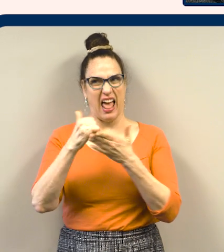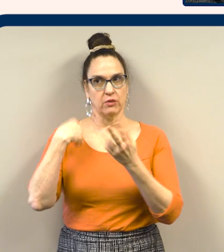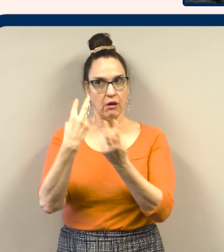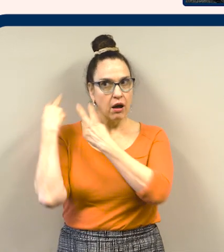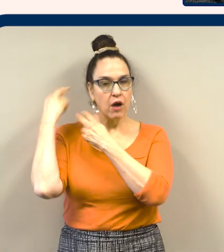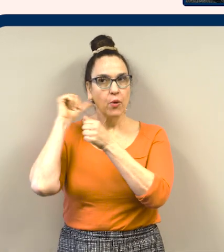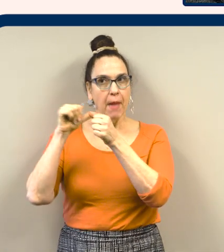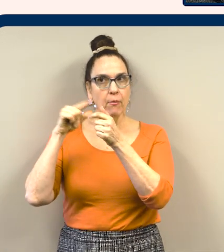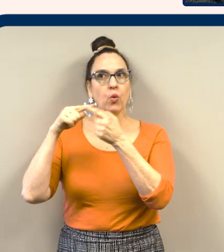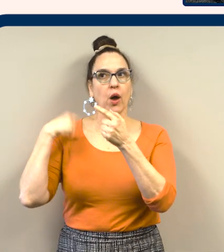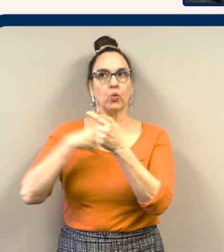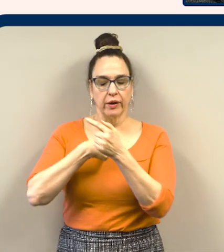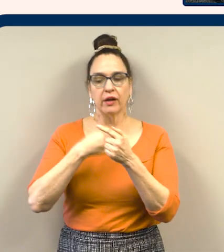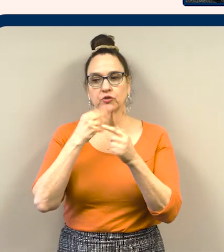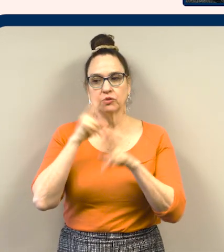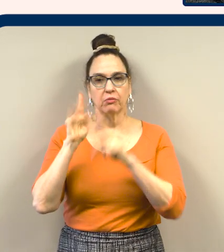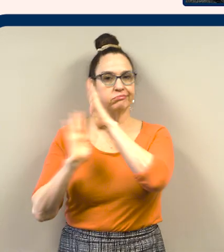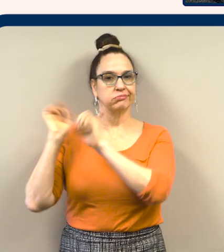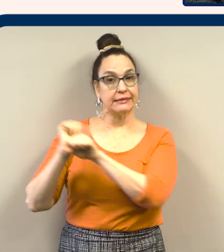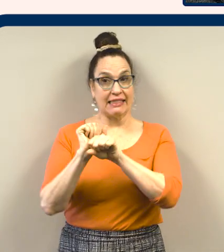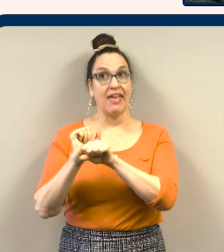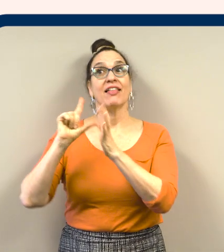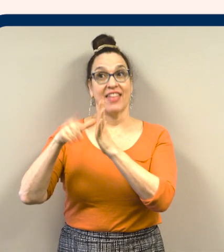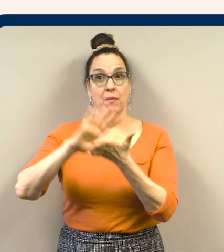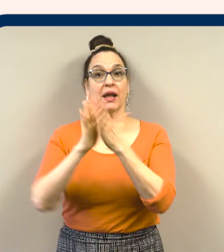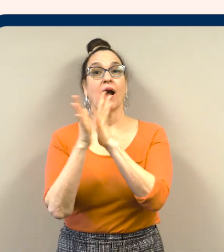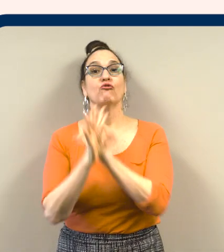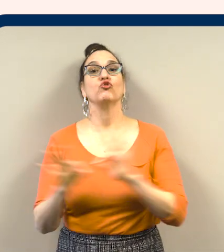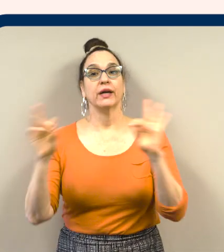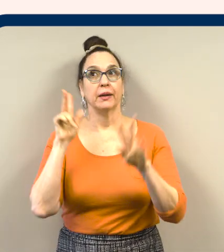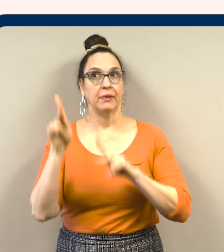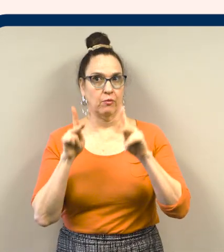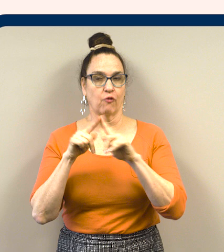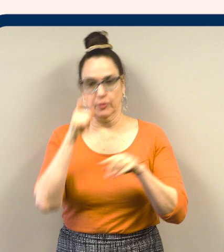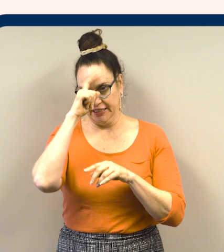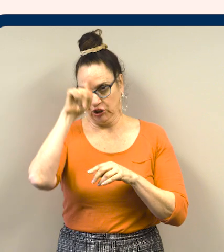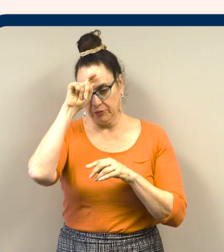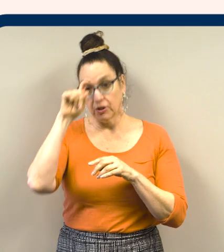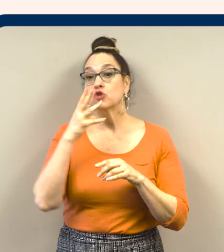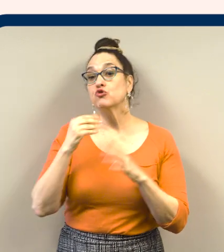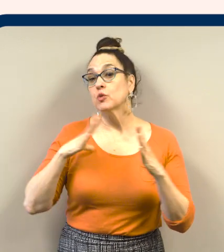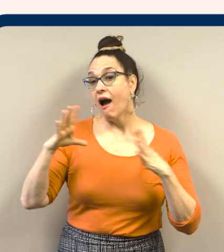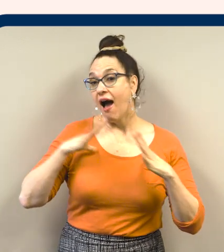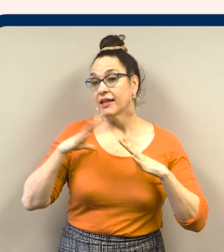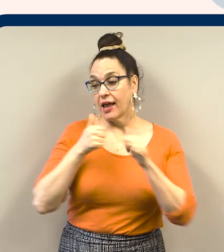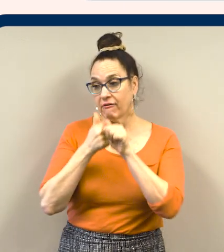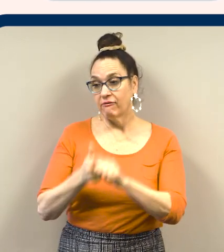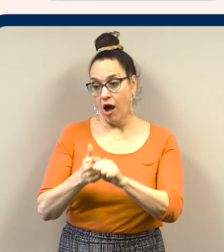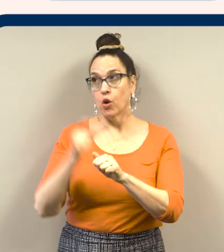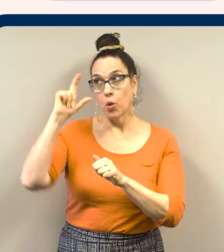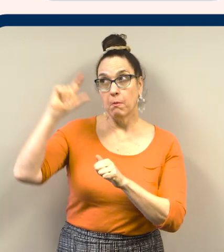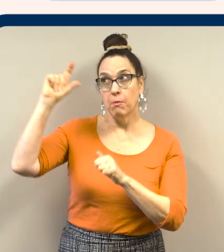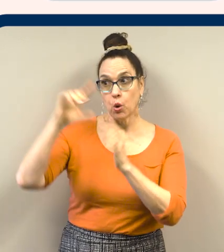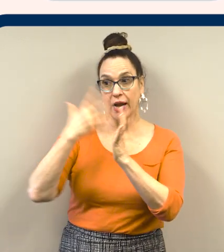slavery in Egypt when they became free people. Jewish holidays follow the lunar calendar, meaning their